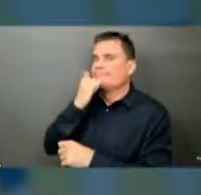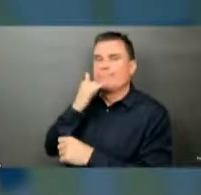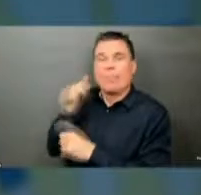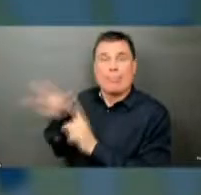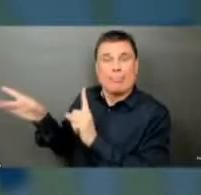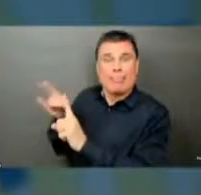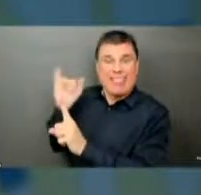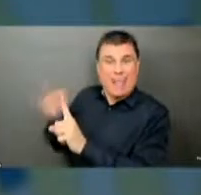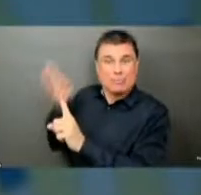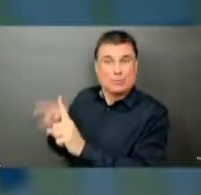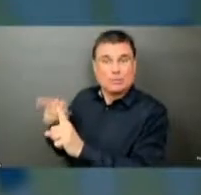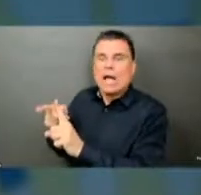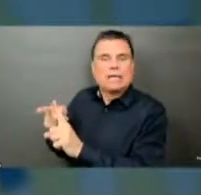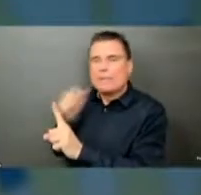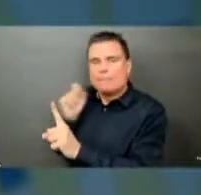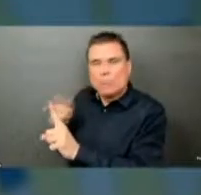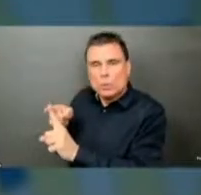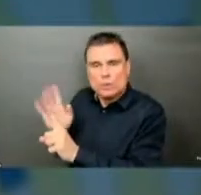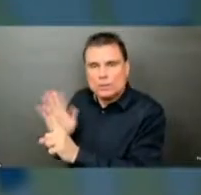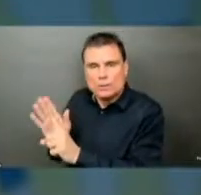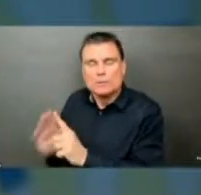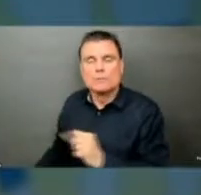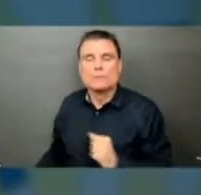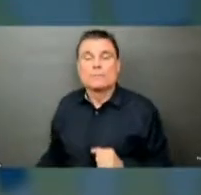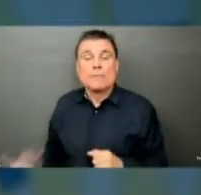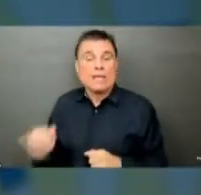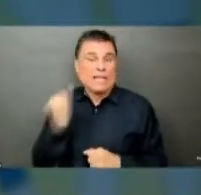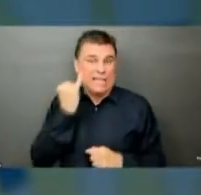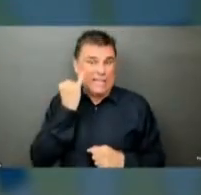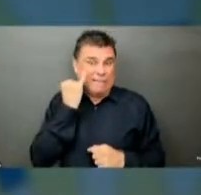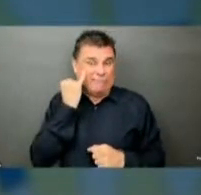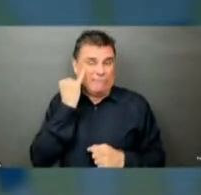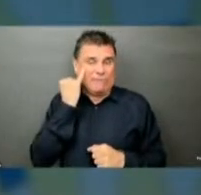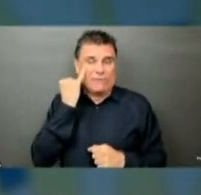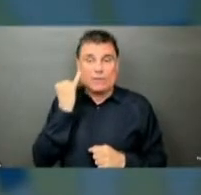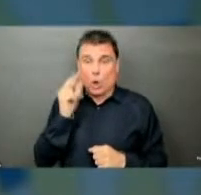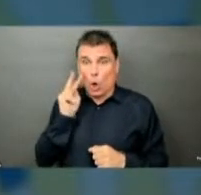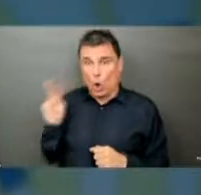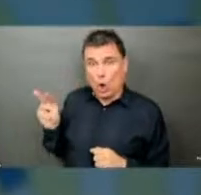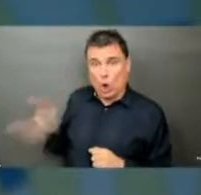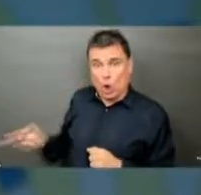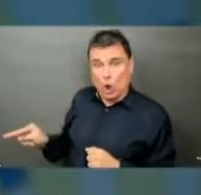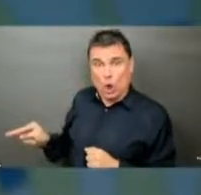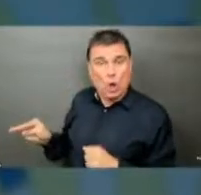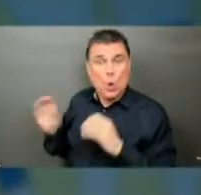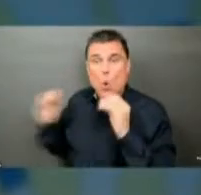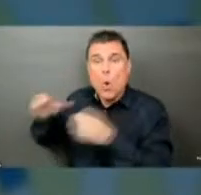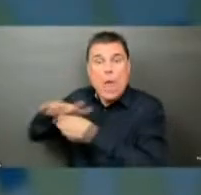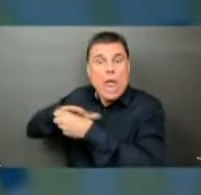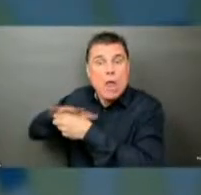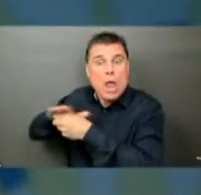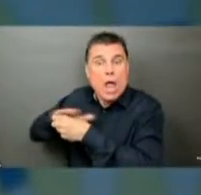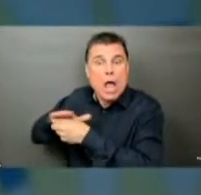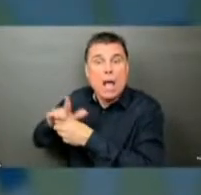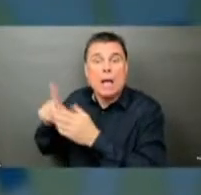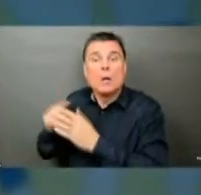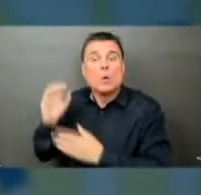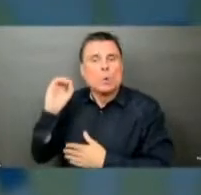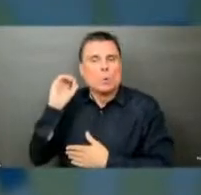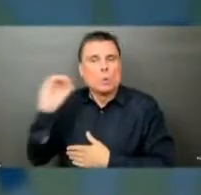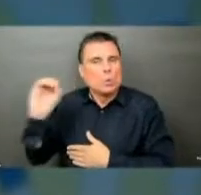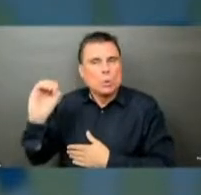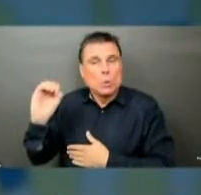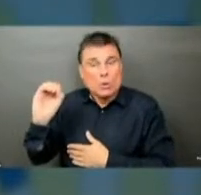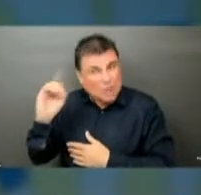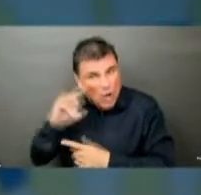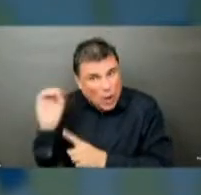of the province that has been spared from this virus. And in the last 2 weeks, we have seen spread, particularly